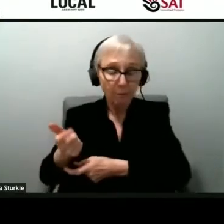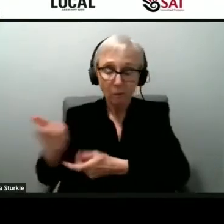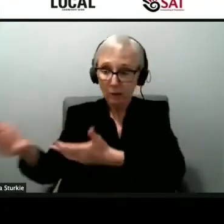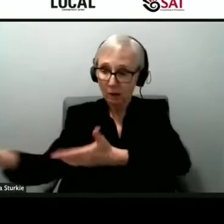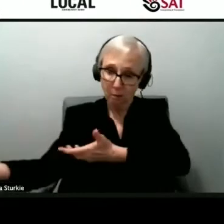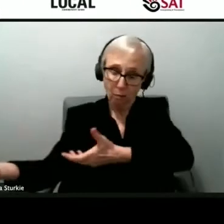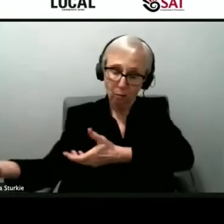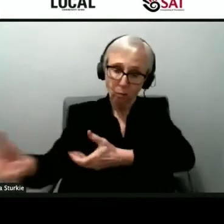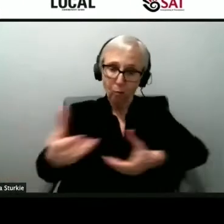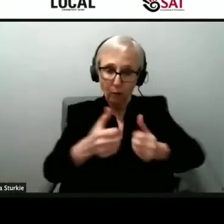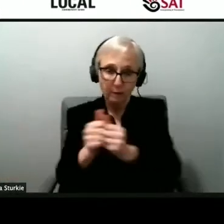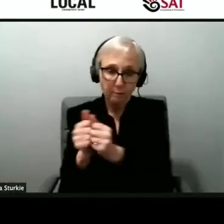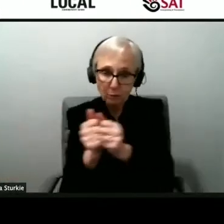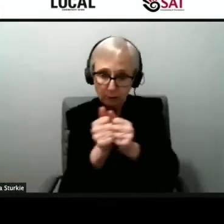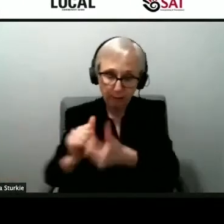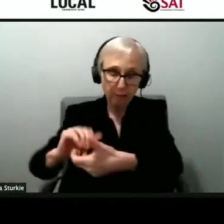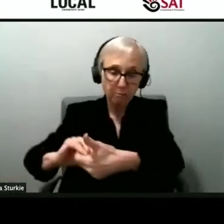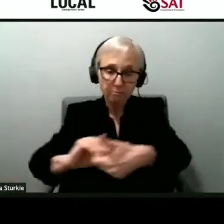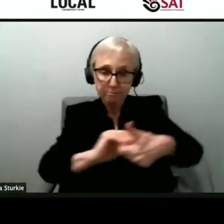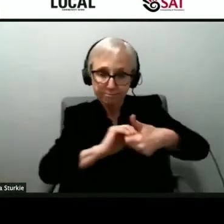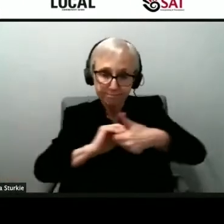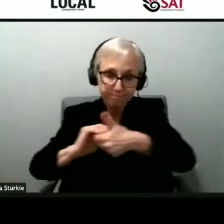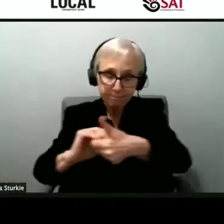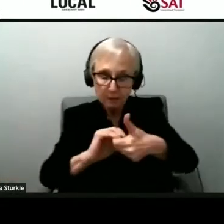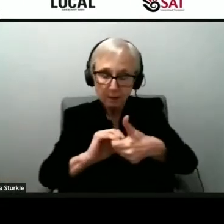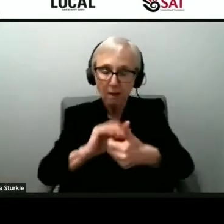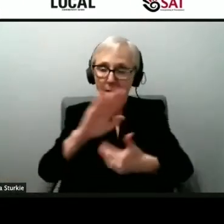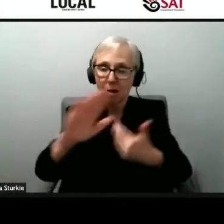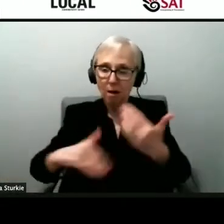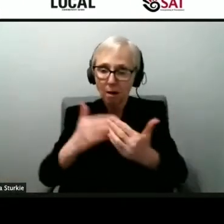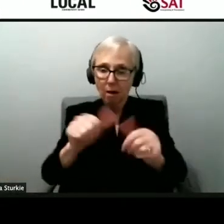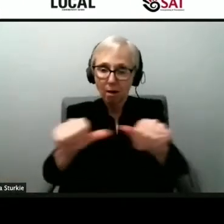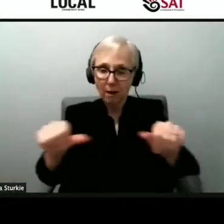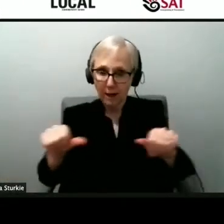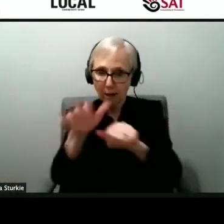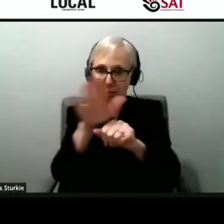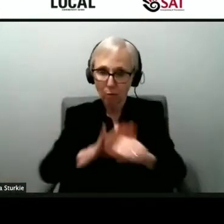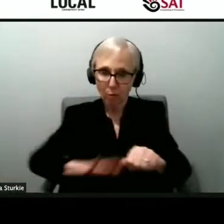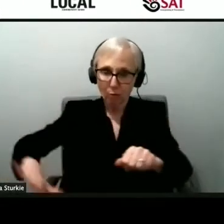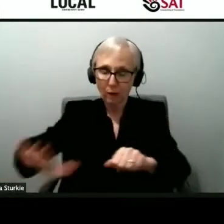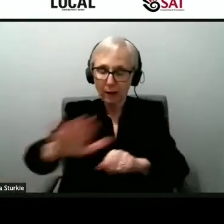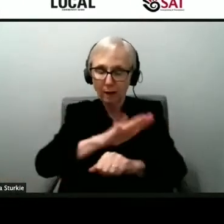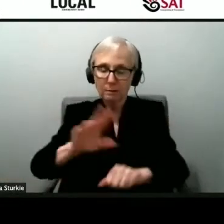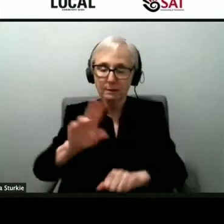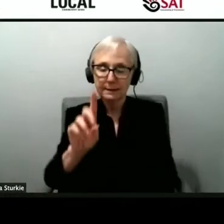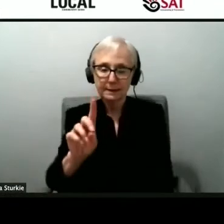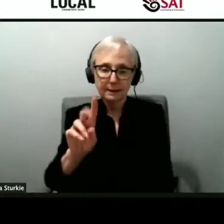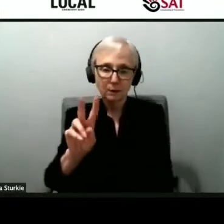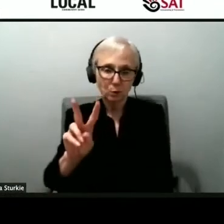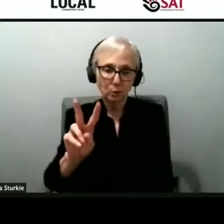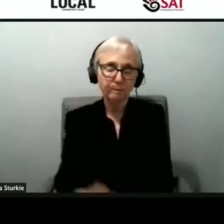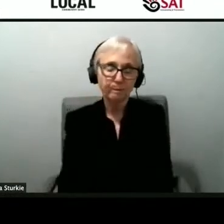everyone together, uniting the community from all areas throughout District 2. Thank you.